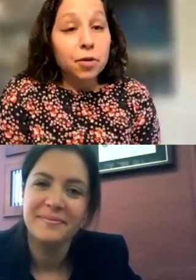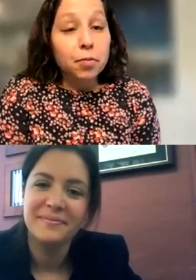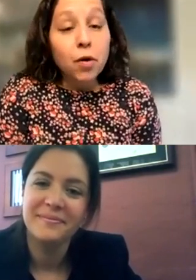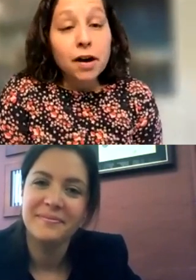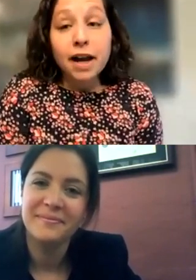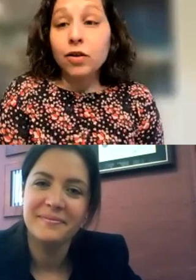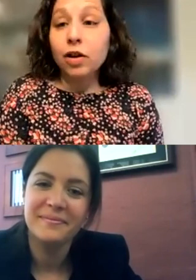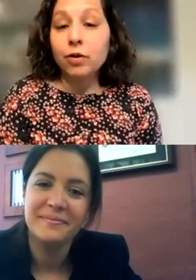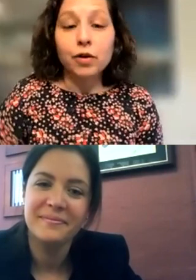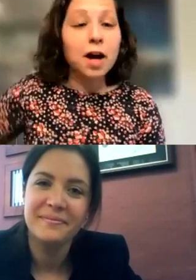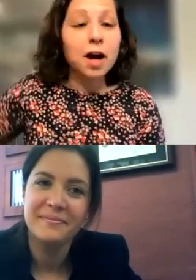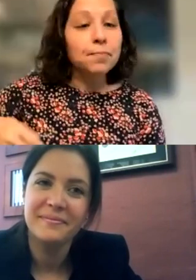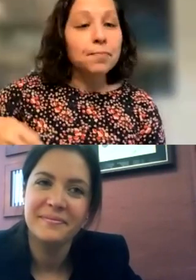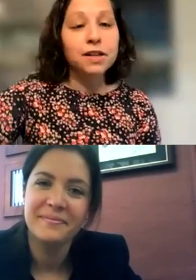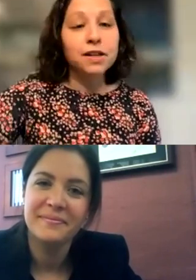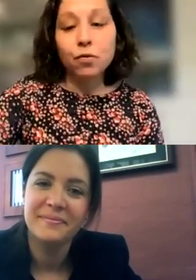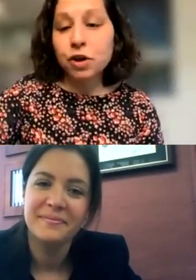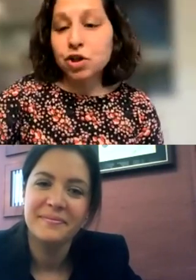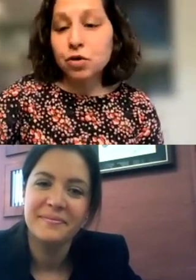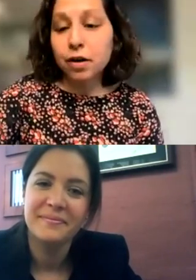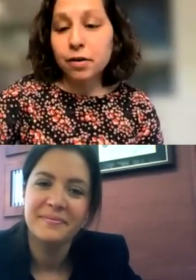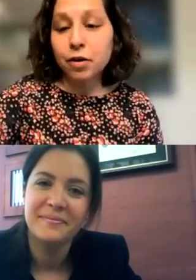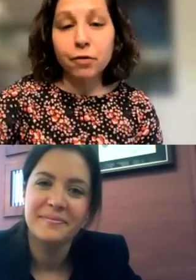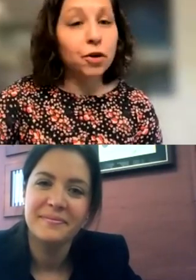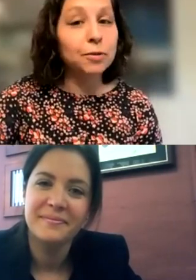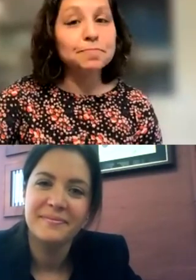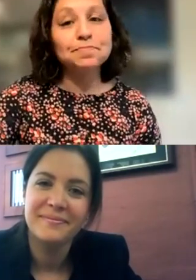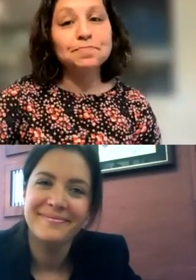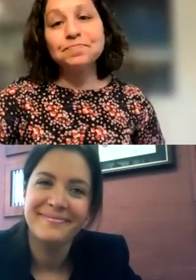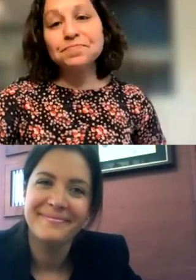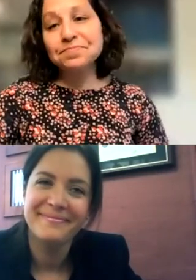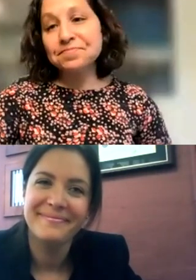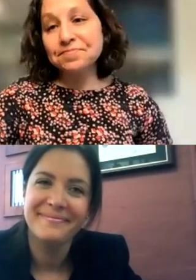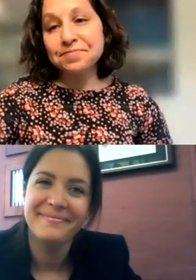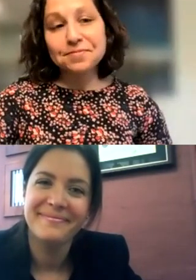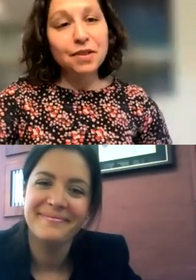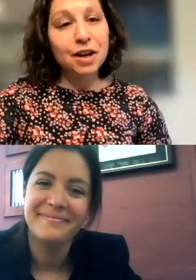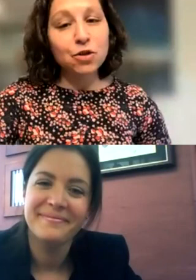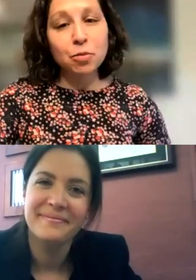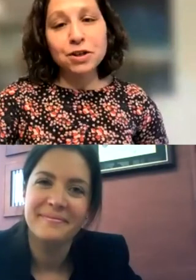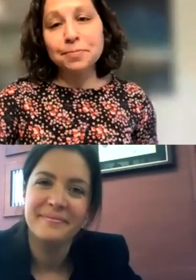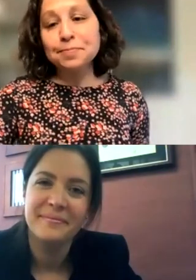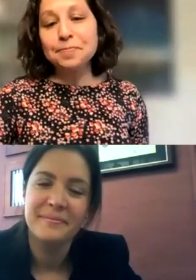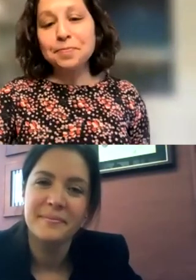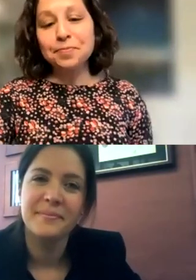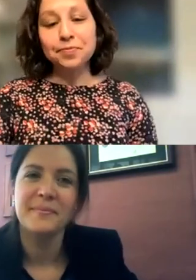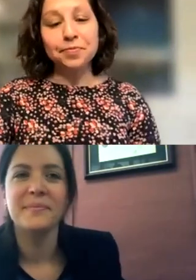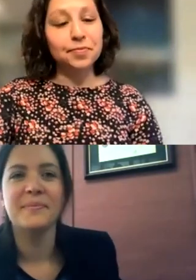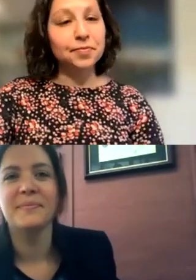tech support, and to all of you for coming, and to wish you a good afternoon. Thank you so much.